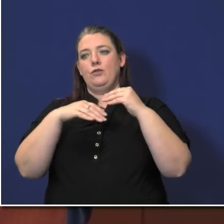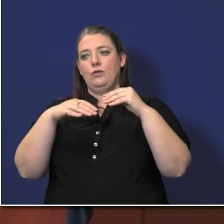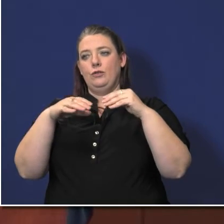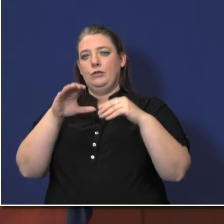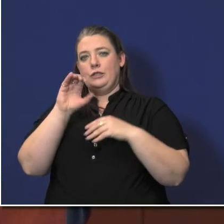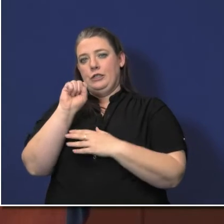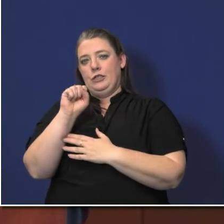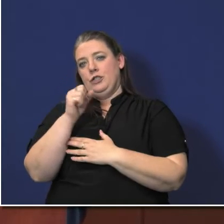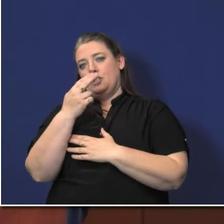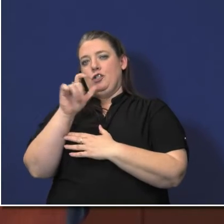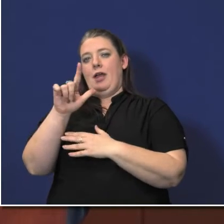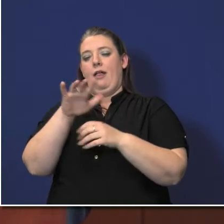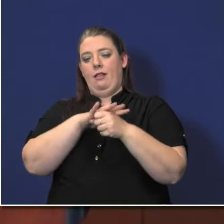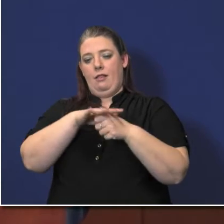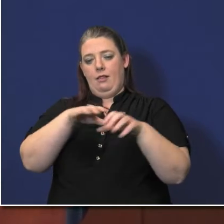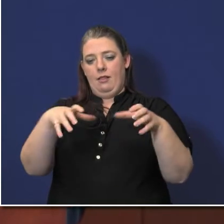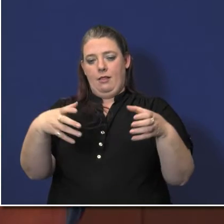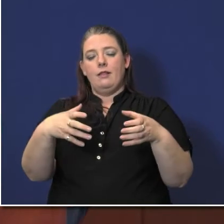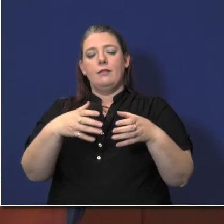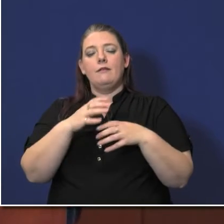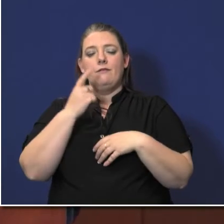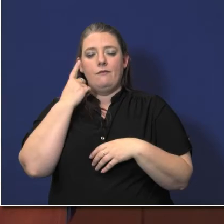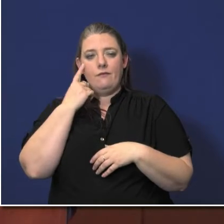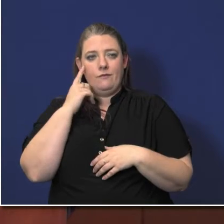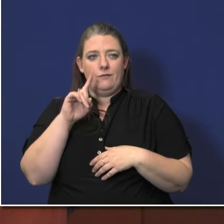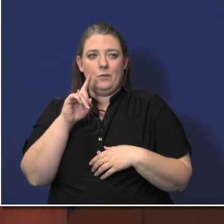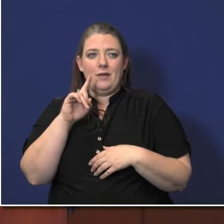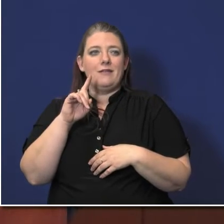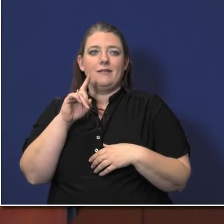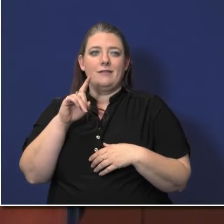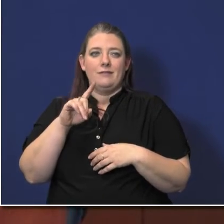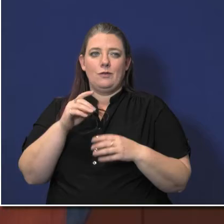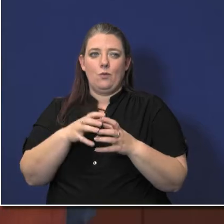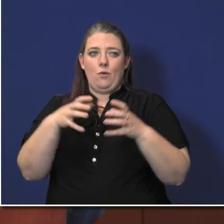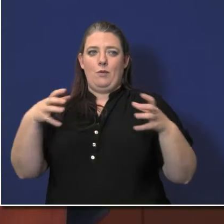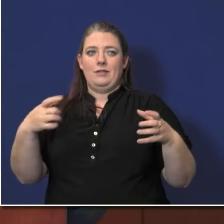planned, very directly,